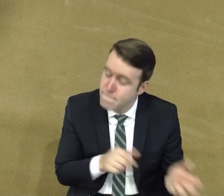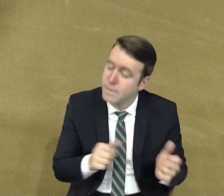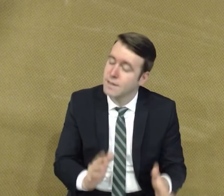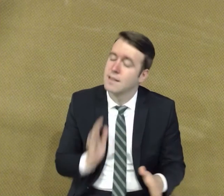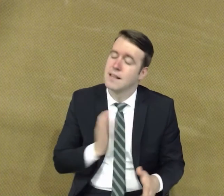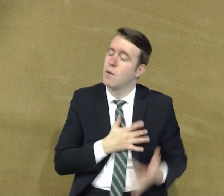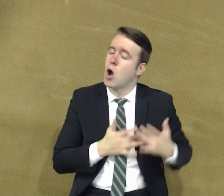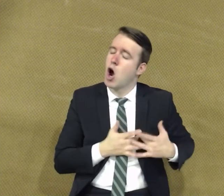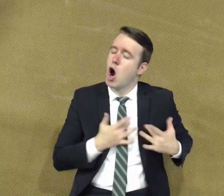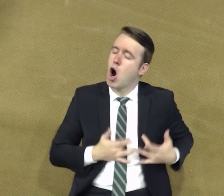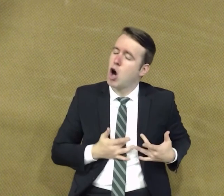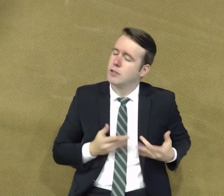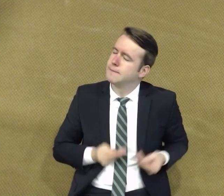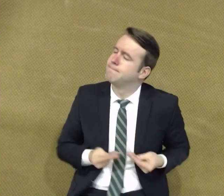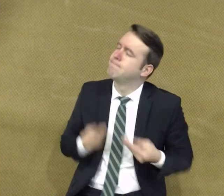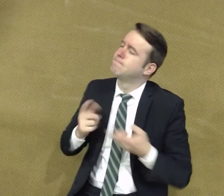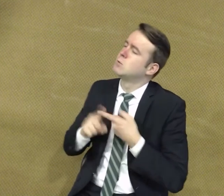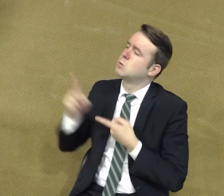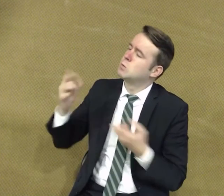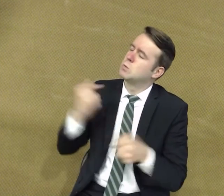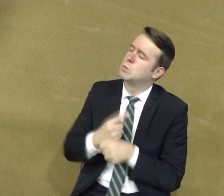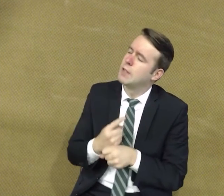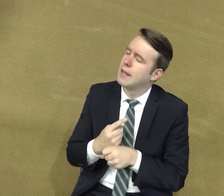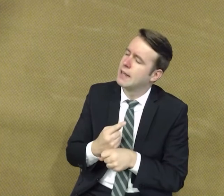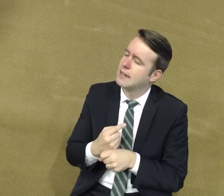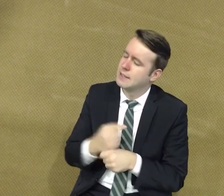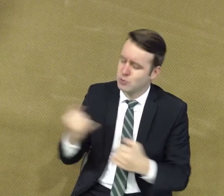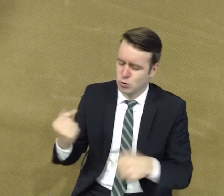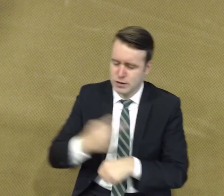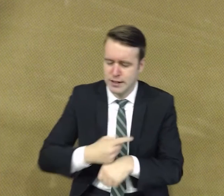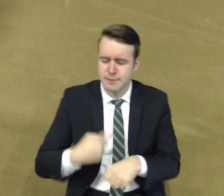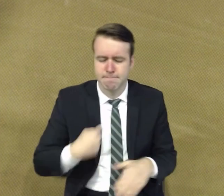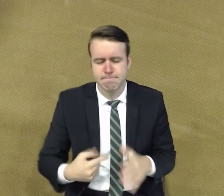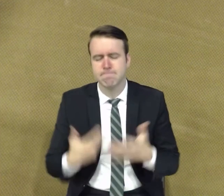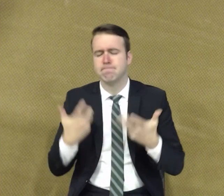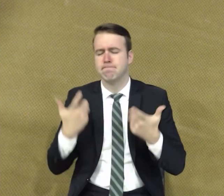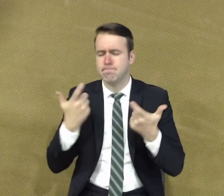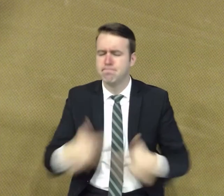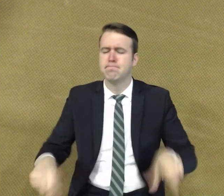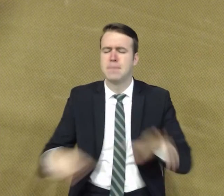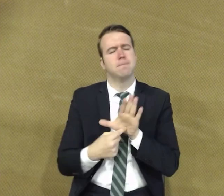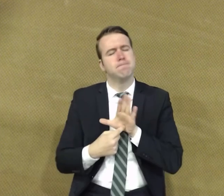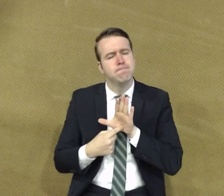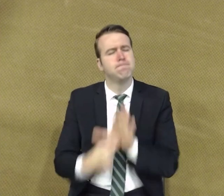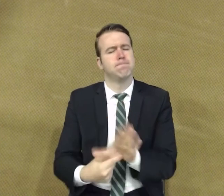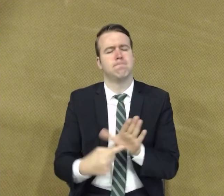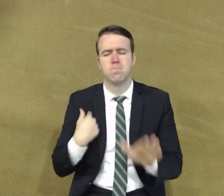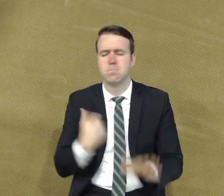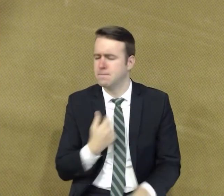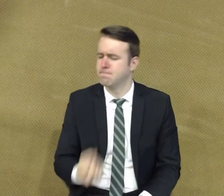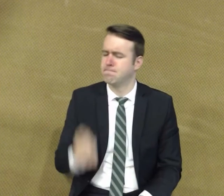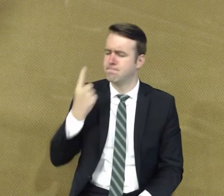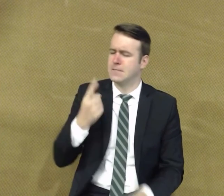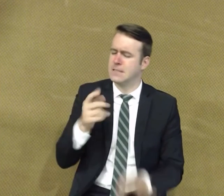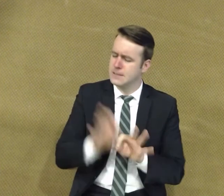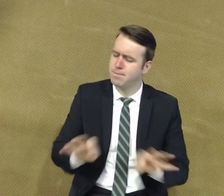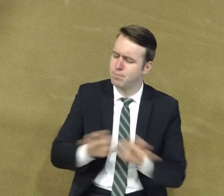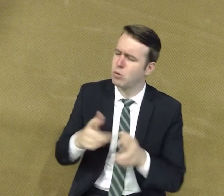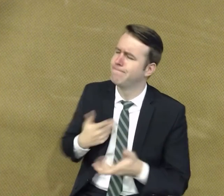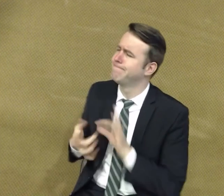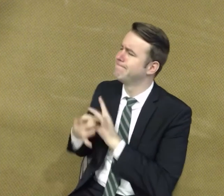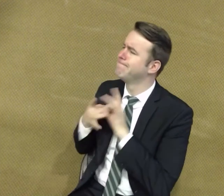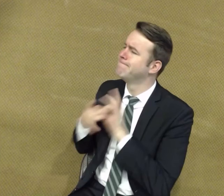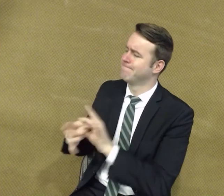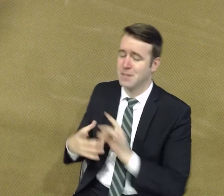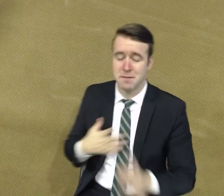And let our hearts be raised to you today. Let this be a banner day. Let this be an intersection with destiny day. Let